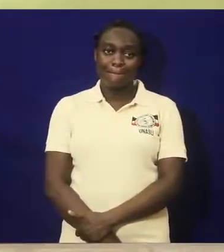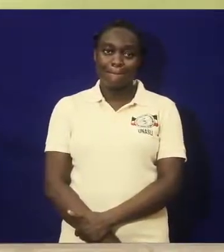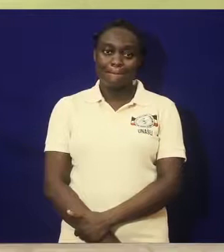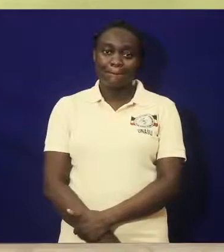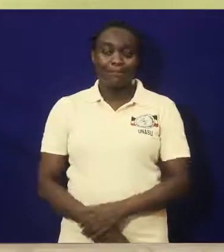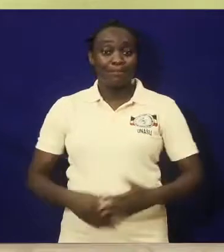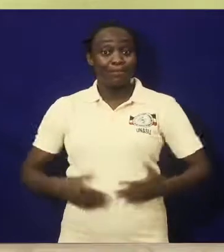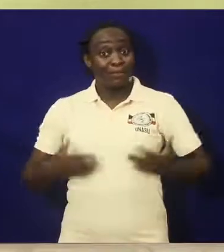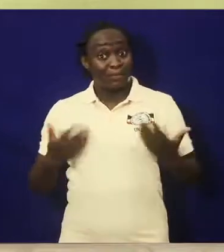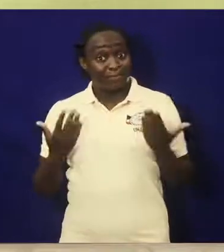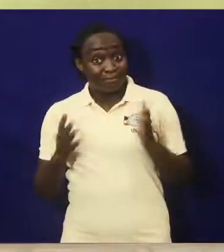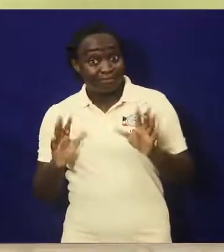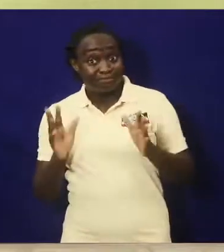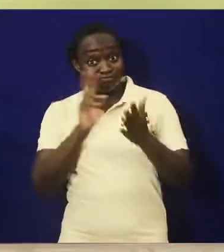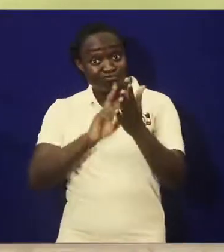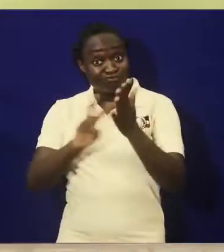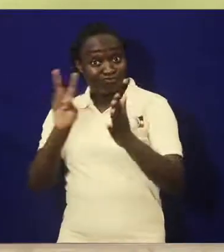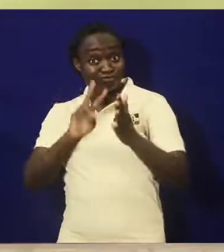Beautiful.